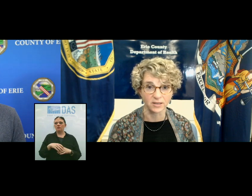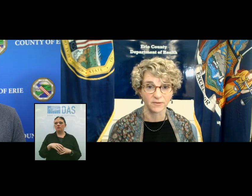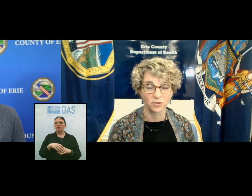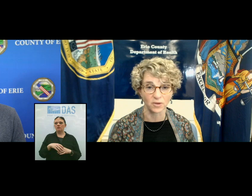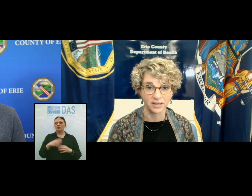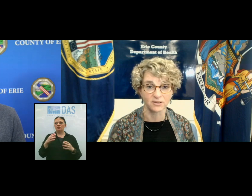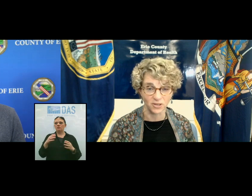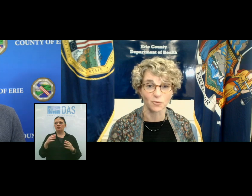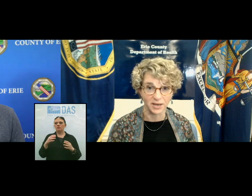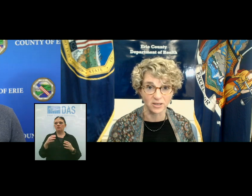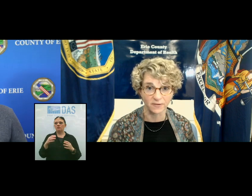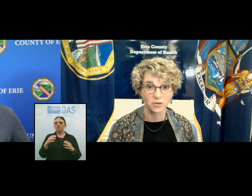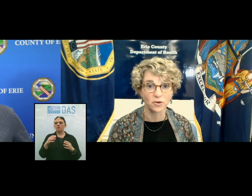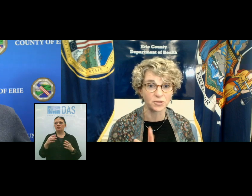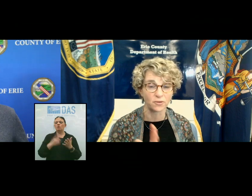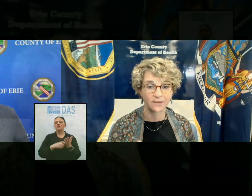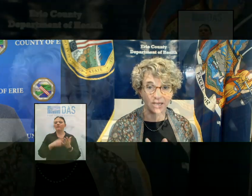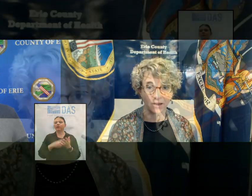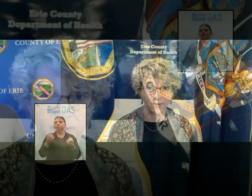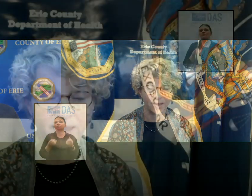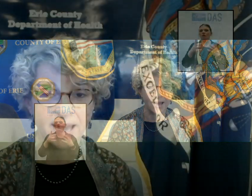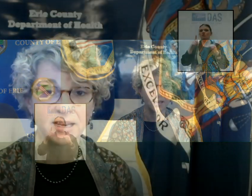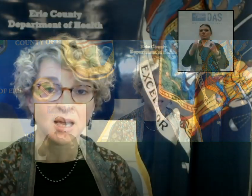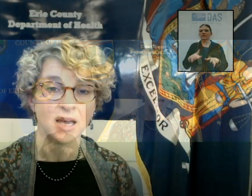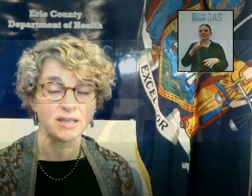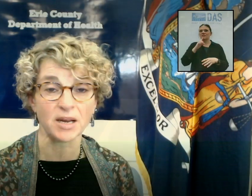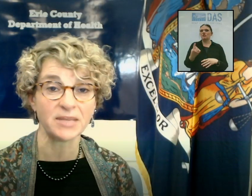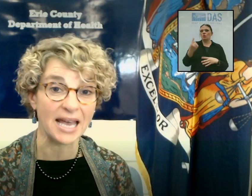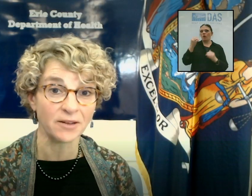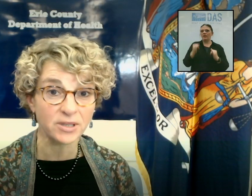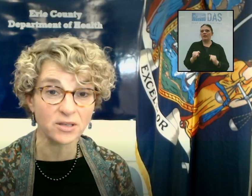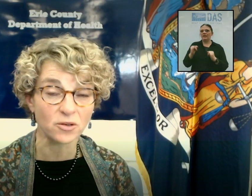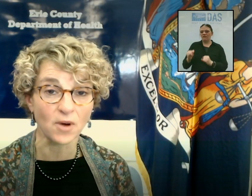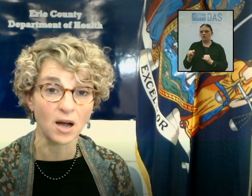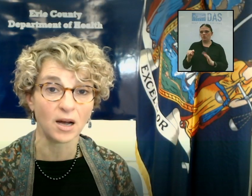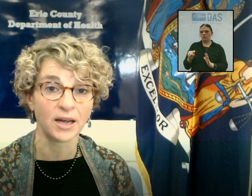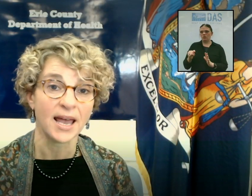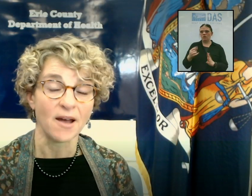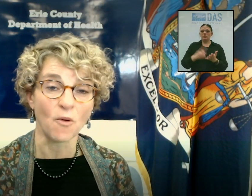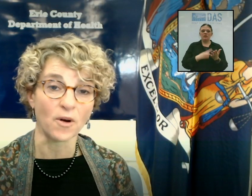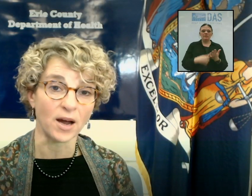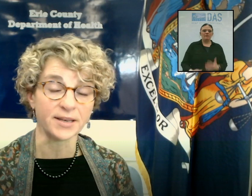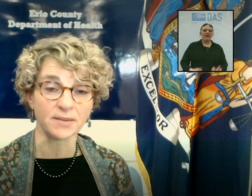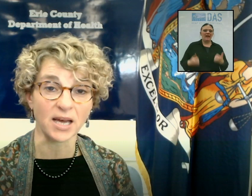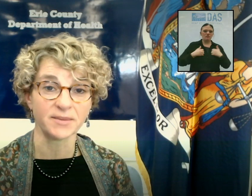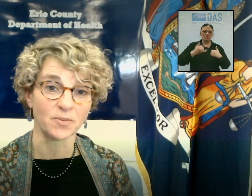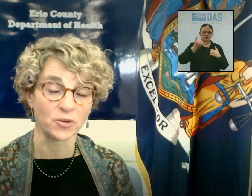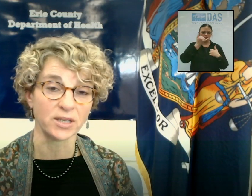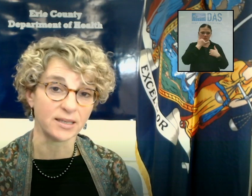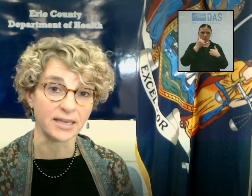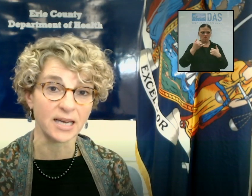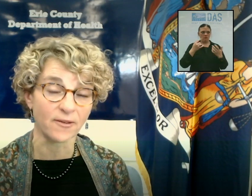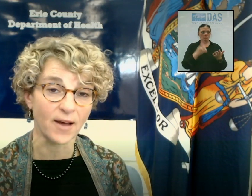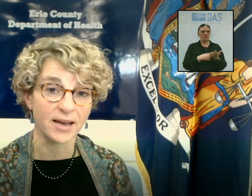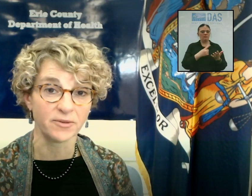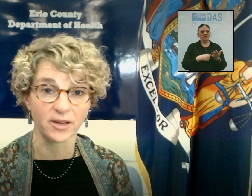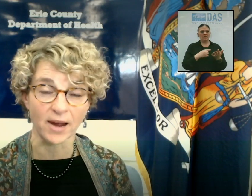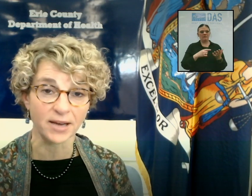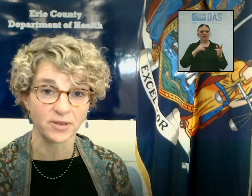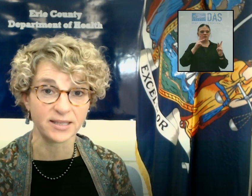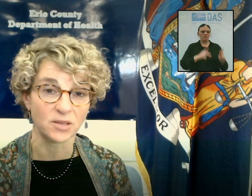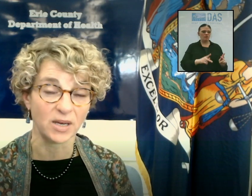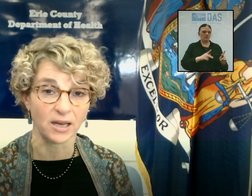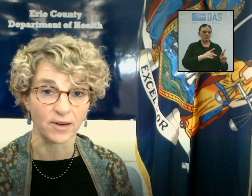one individual, so we have to account for that. Sometimes the addresses are wrong, or sometimes the person is identified